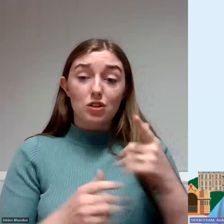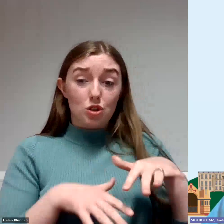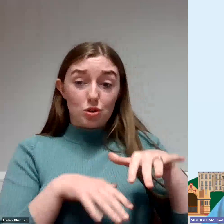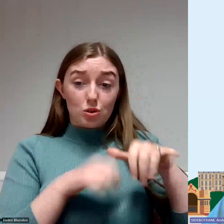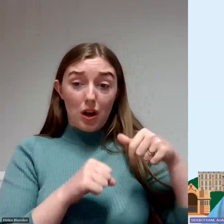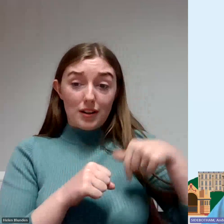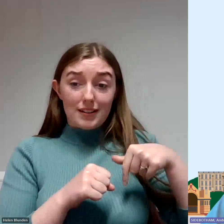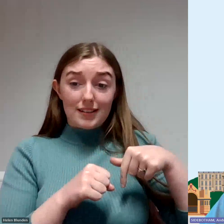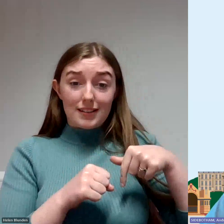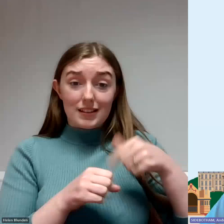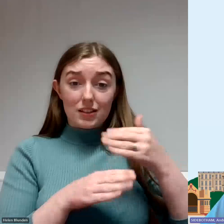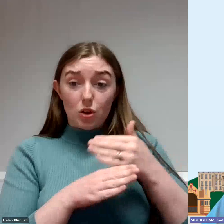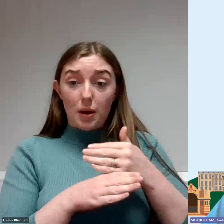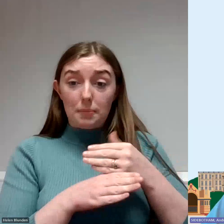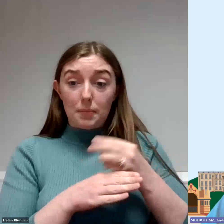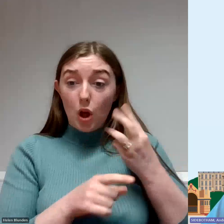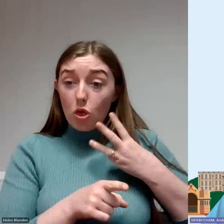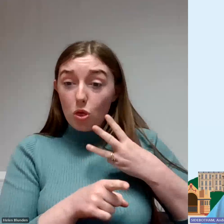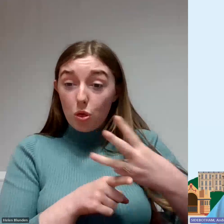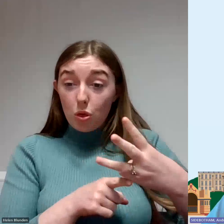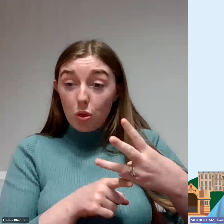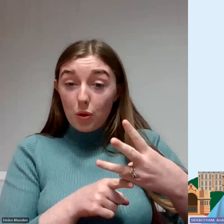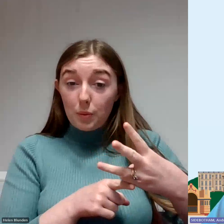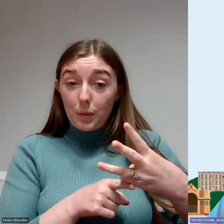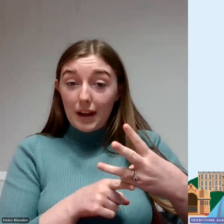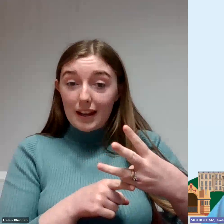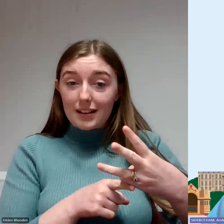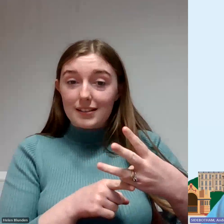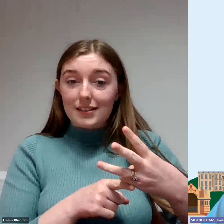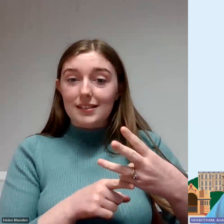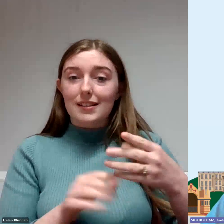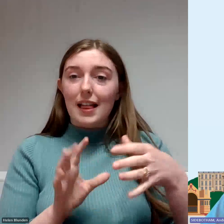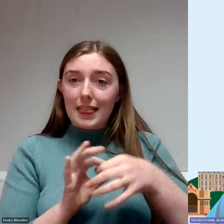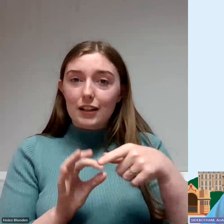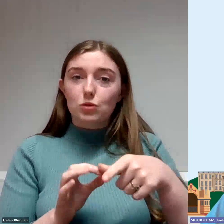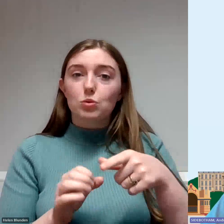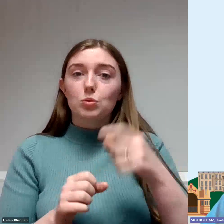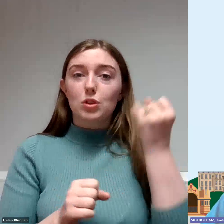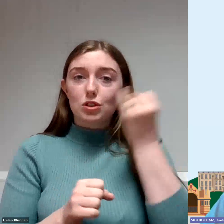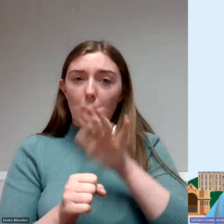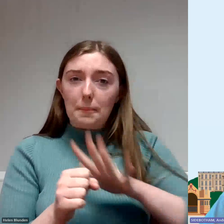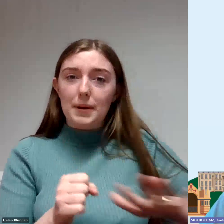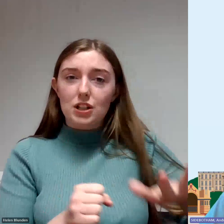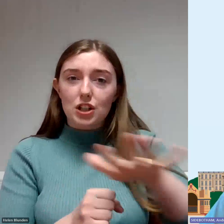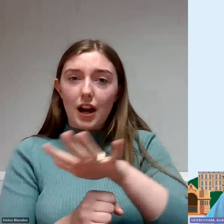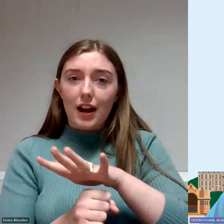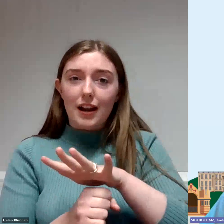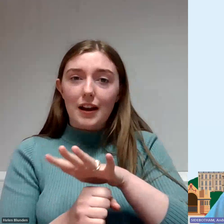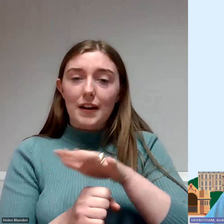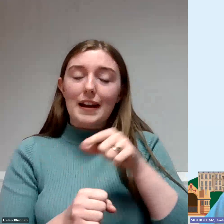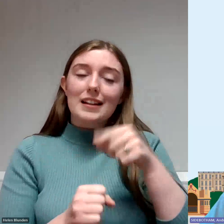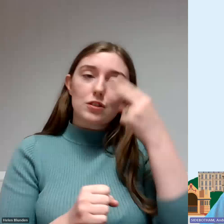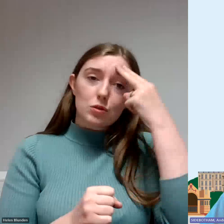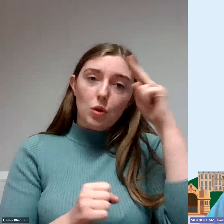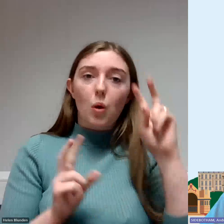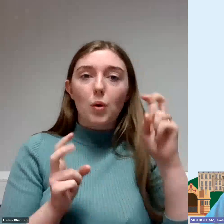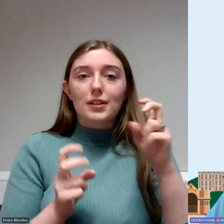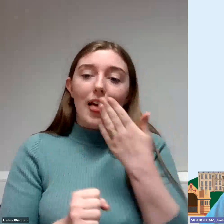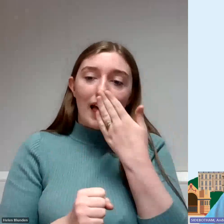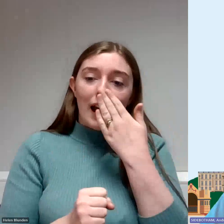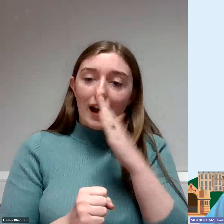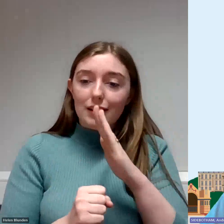have readily to hand a specific Derbyshire answer to that in terms of what we might call attitudinal studies, I guess, in terms